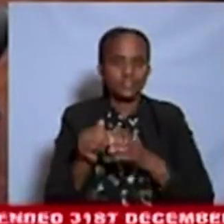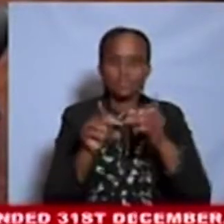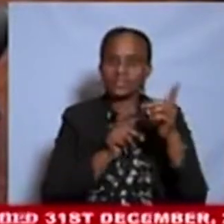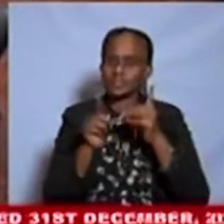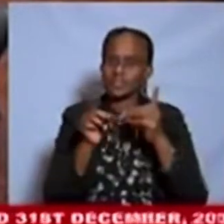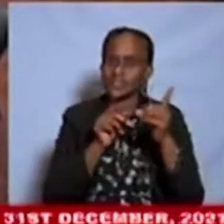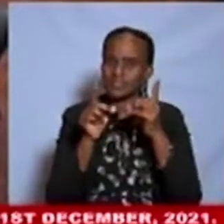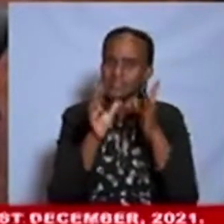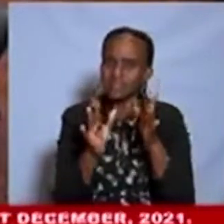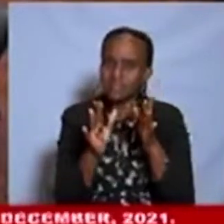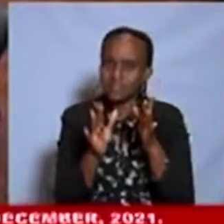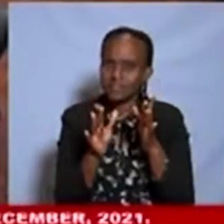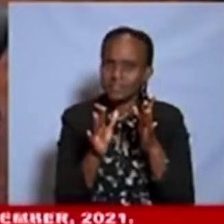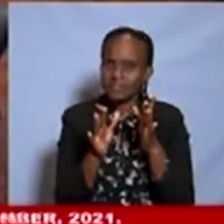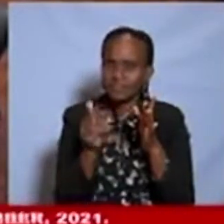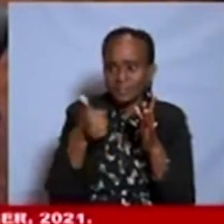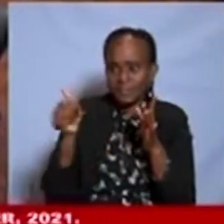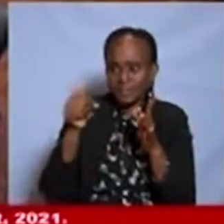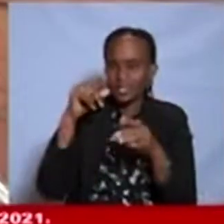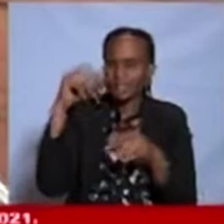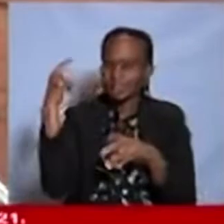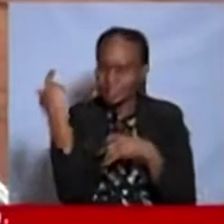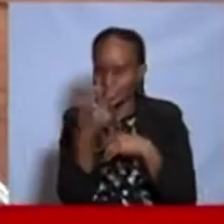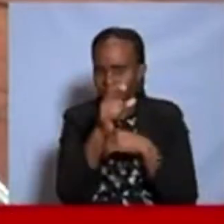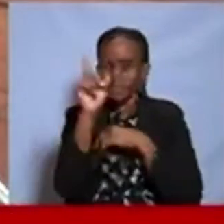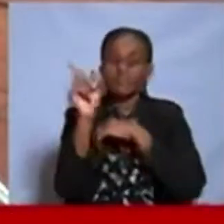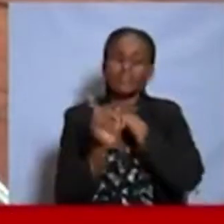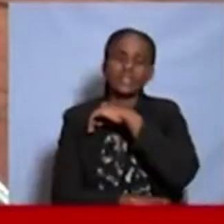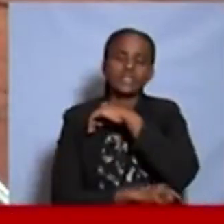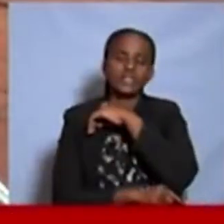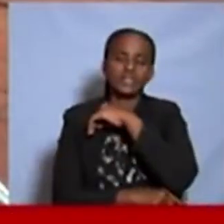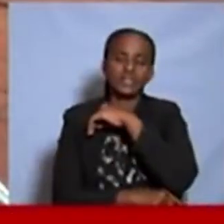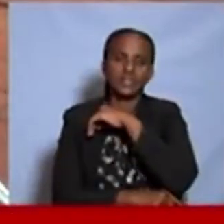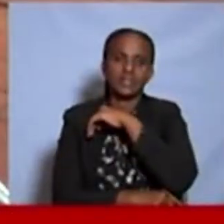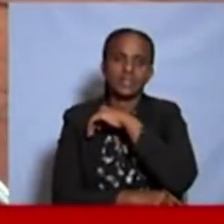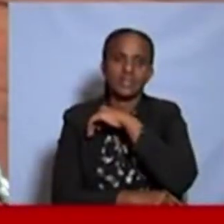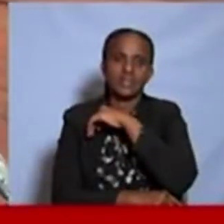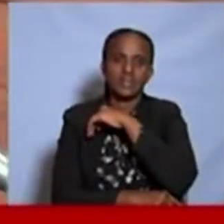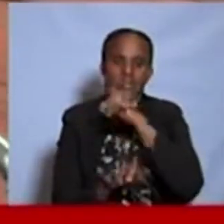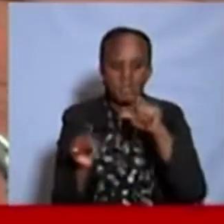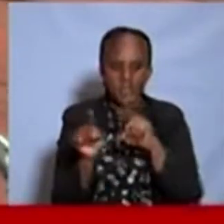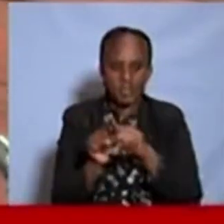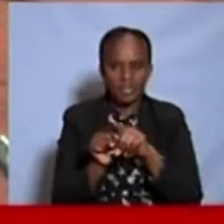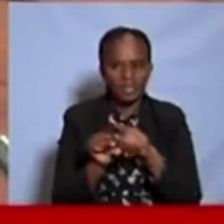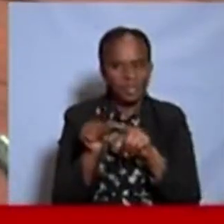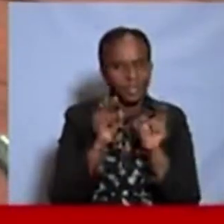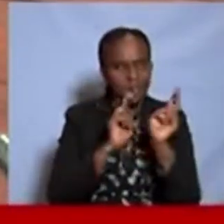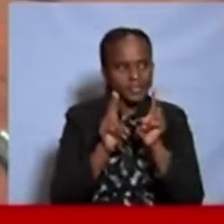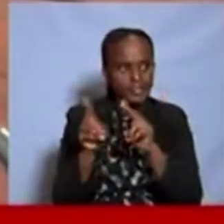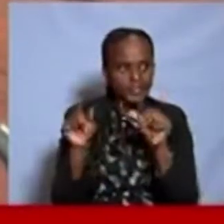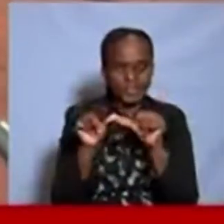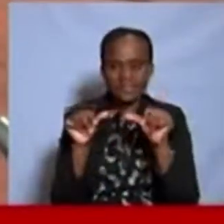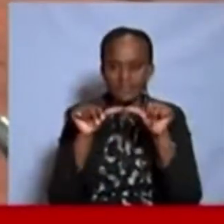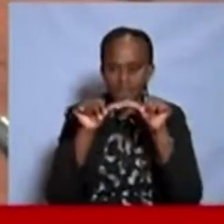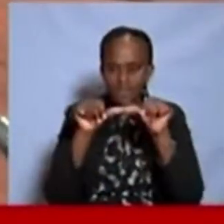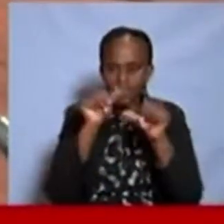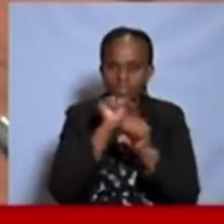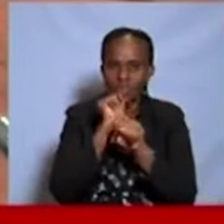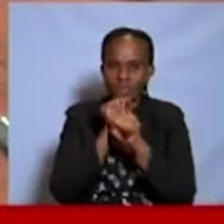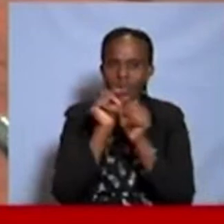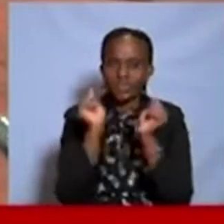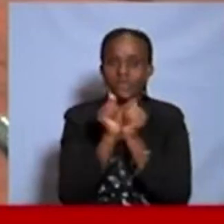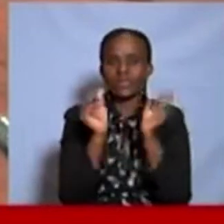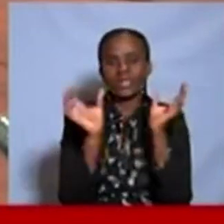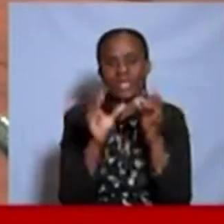Director, and you charged him, and he responded and is still with the council.